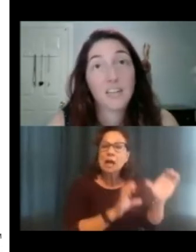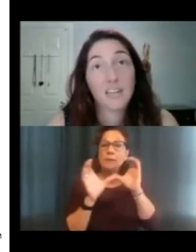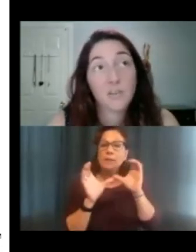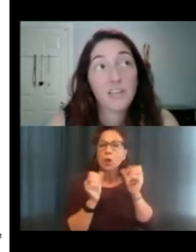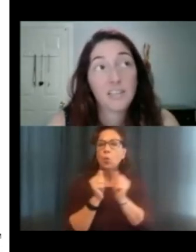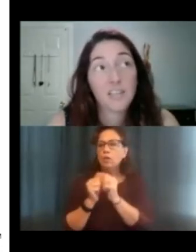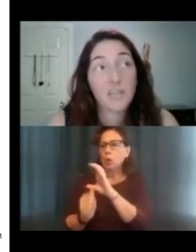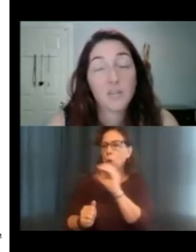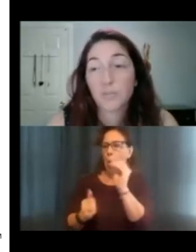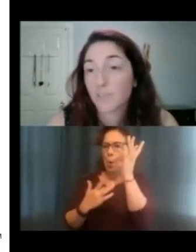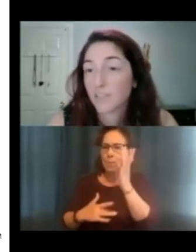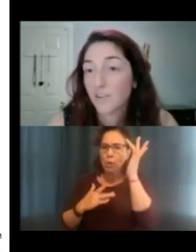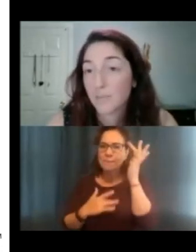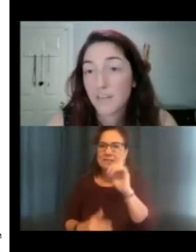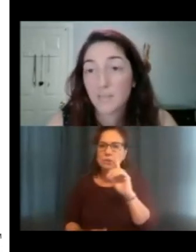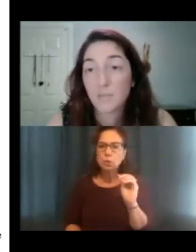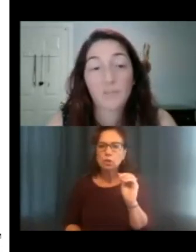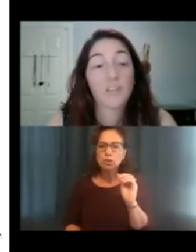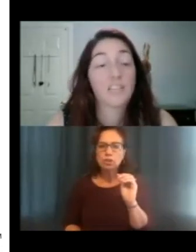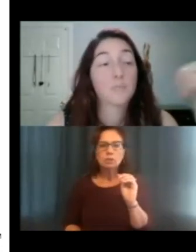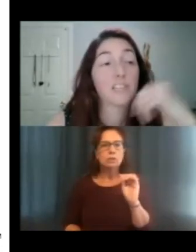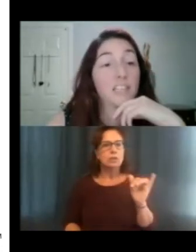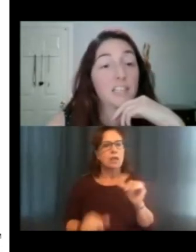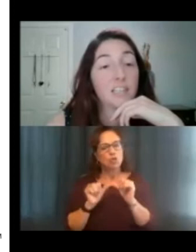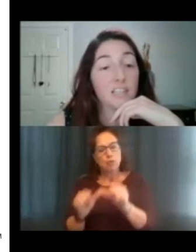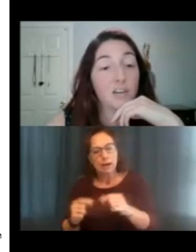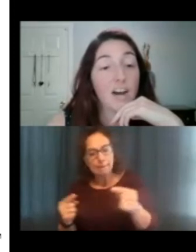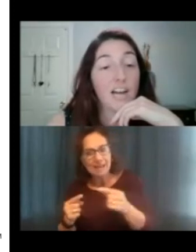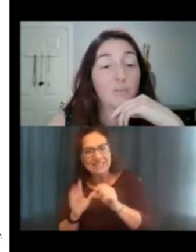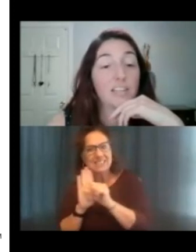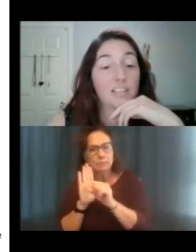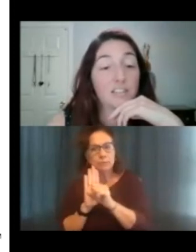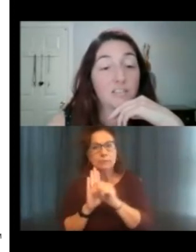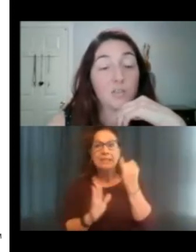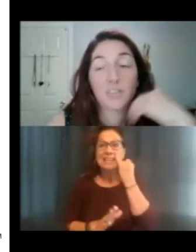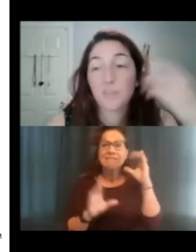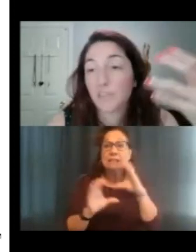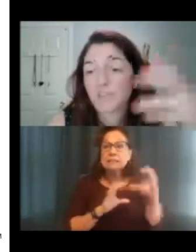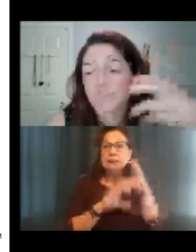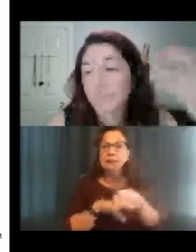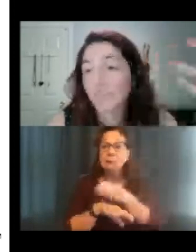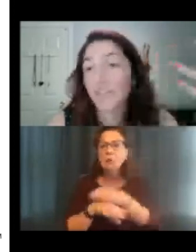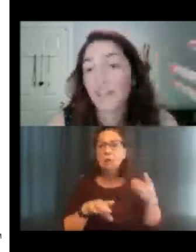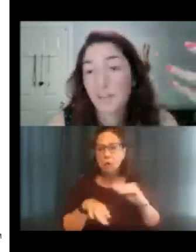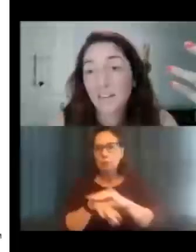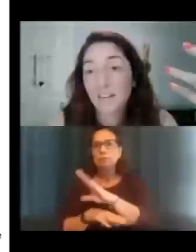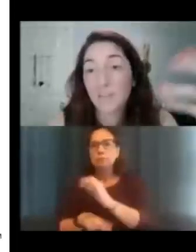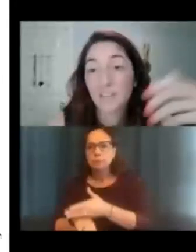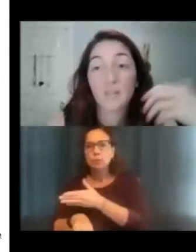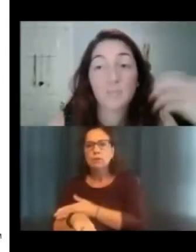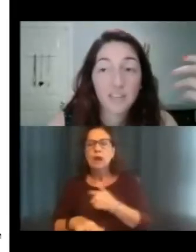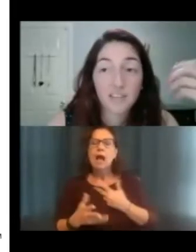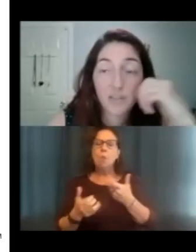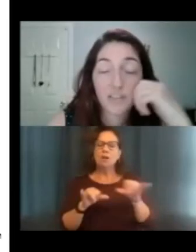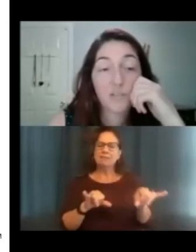So treating insomnia improves chronic pain symptoms, for example. So I would like to do a similar thing, but looking at treating